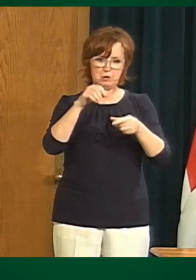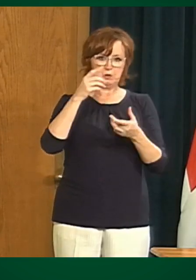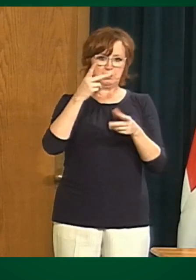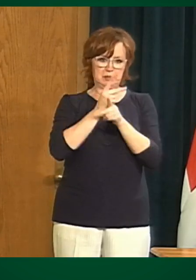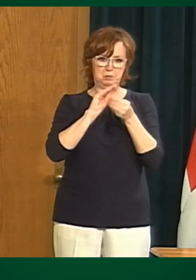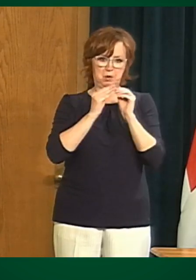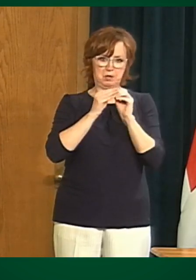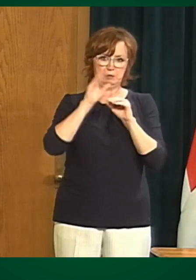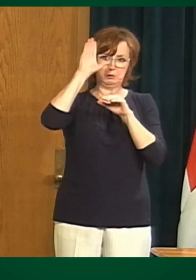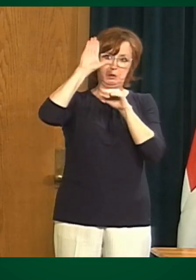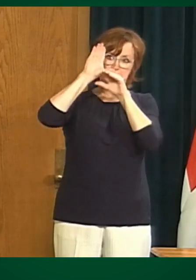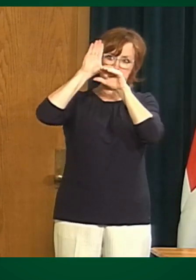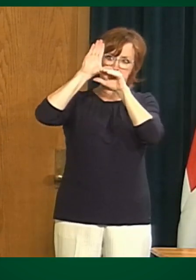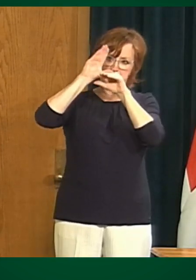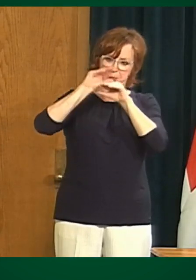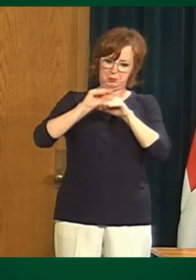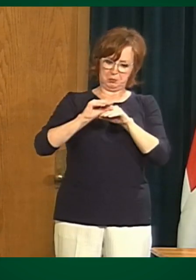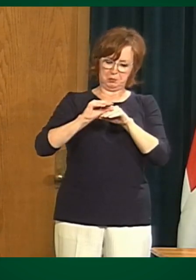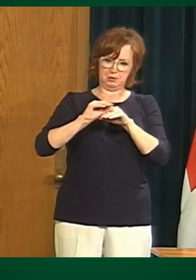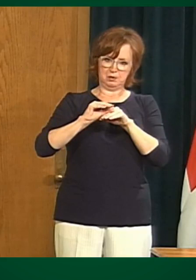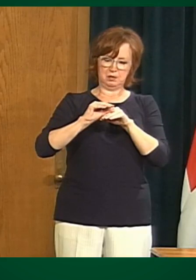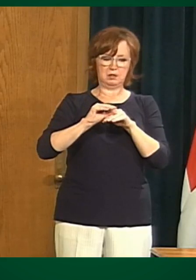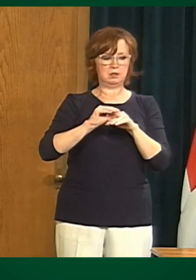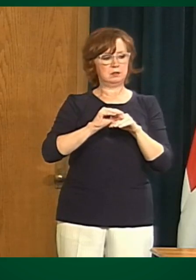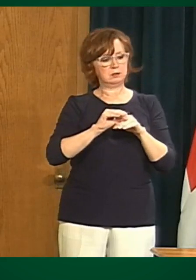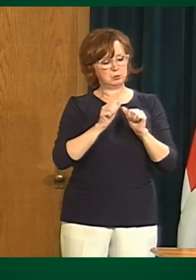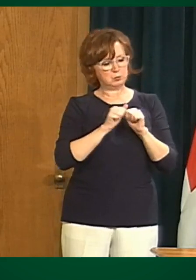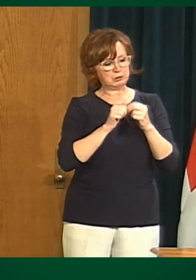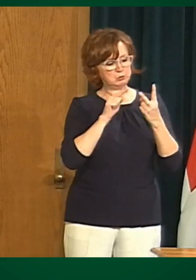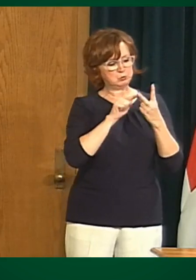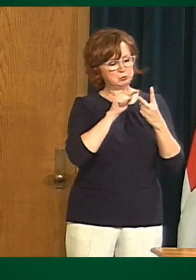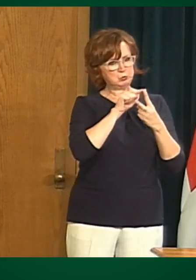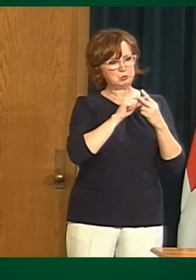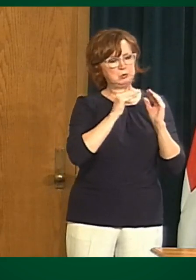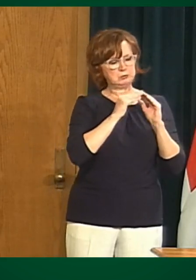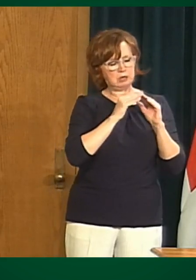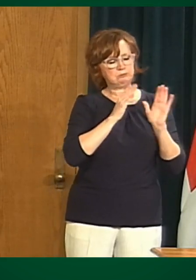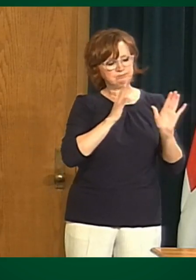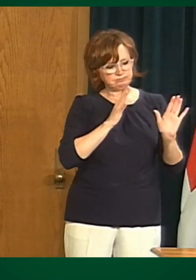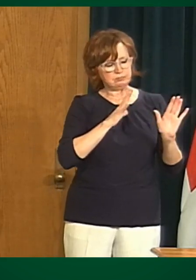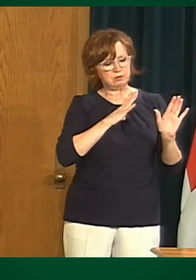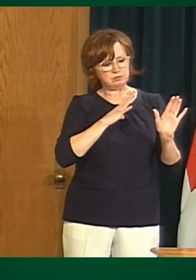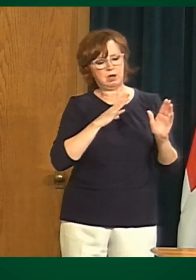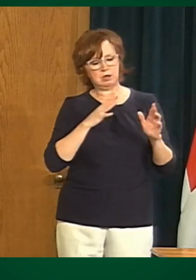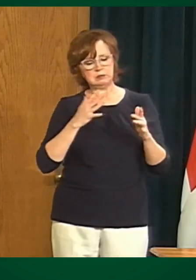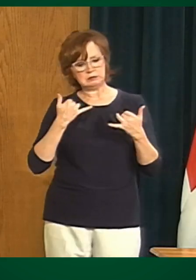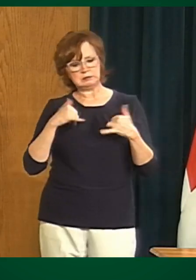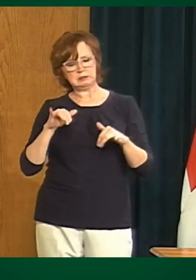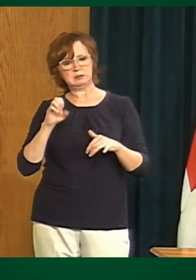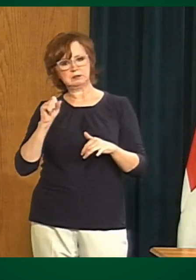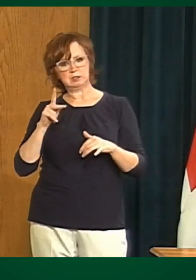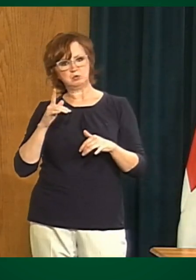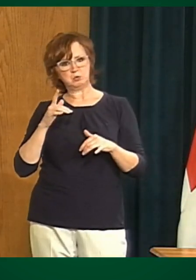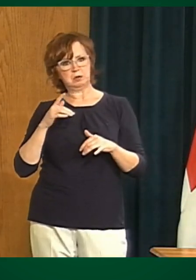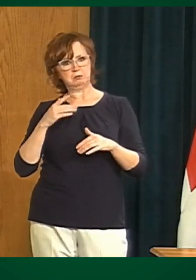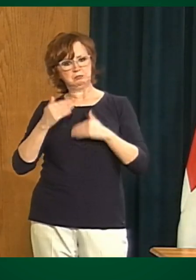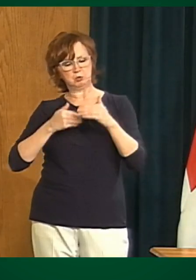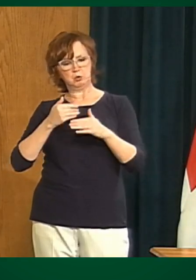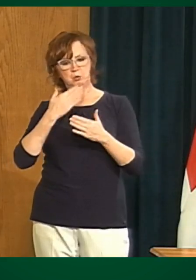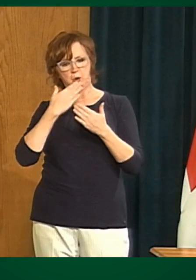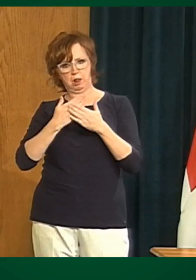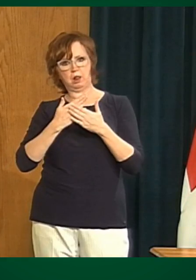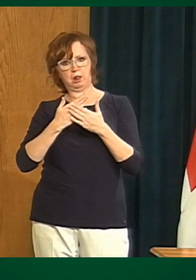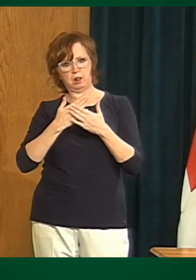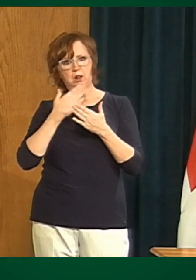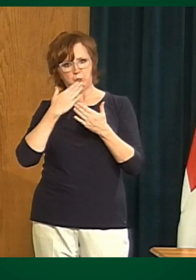despite these 2 isolated outbreaks, we're confident that that by and large Saskatchewan is doing very well. And I think when you